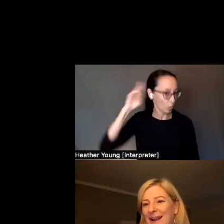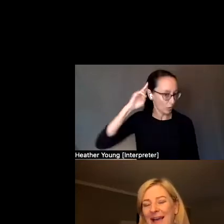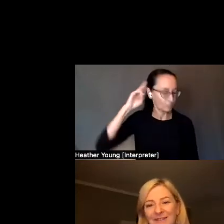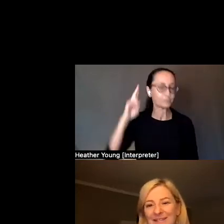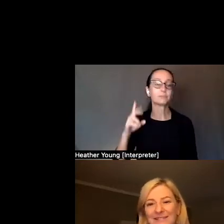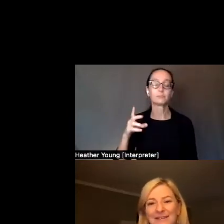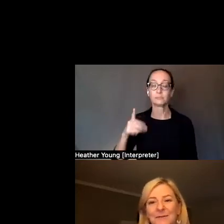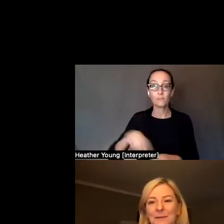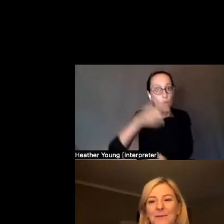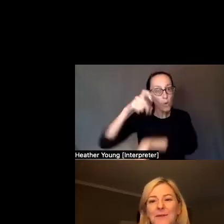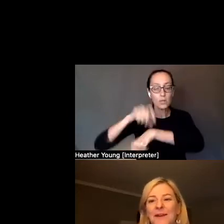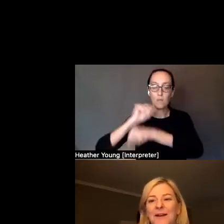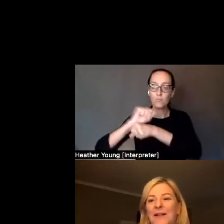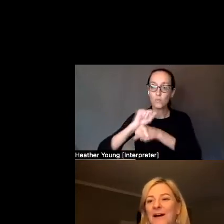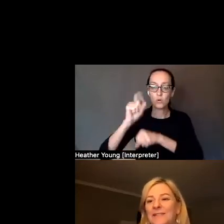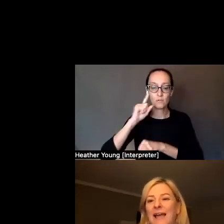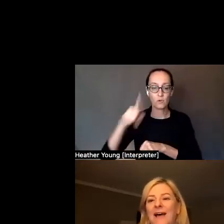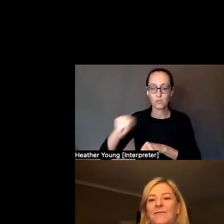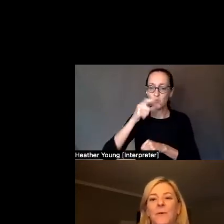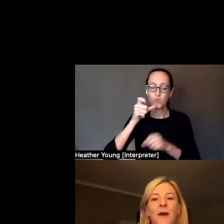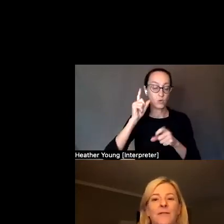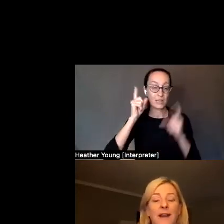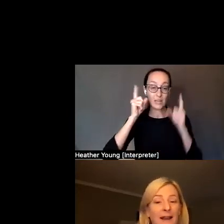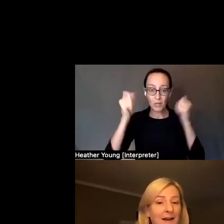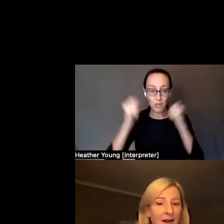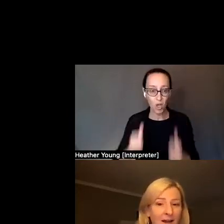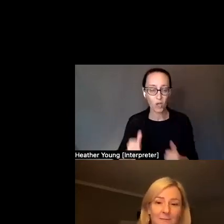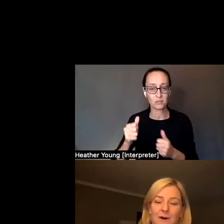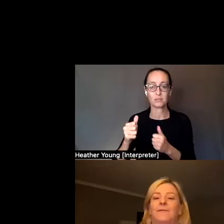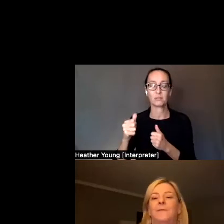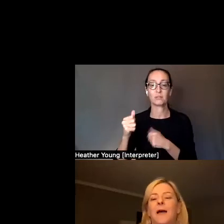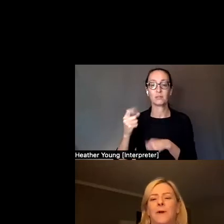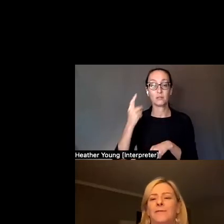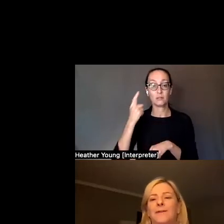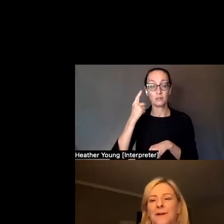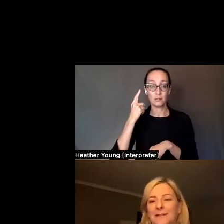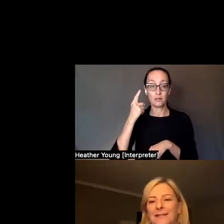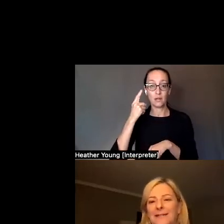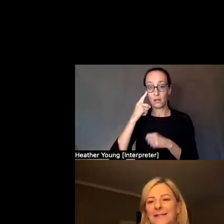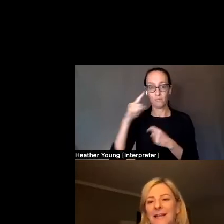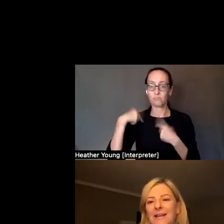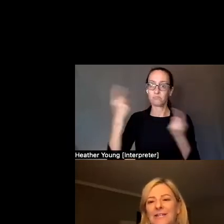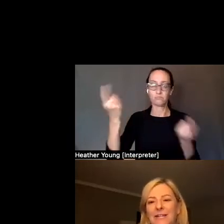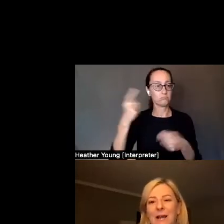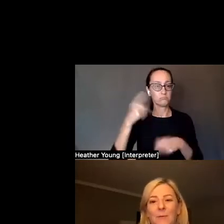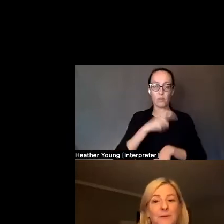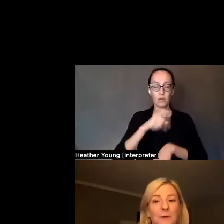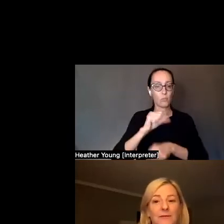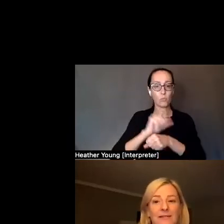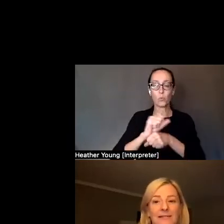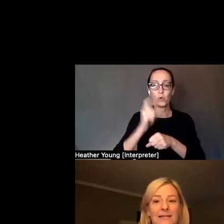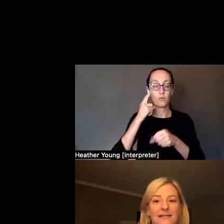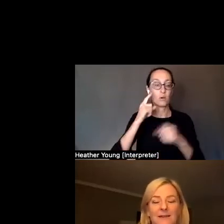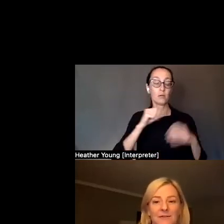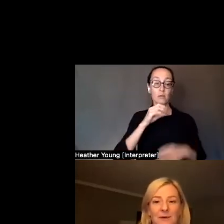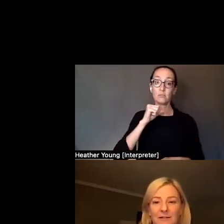in advocacy for people with hearing loss at for-profit and nonprofit entities. She was previously